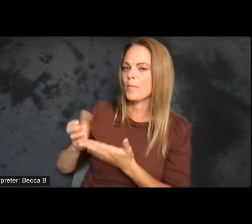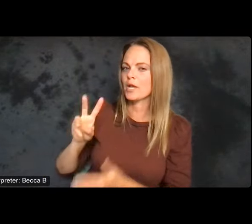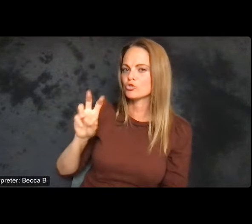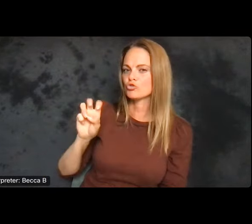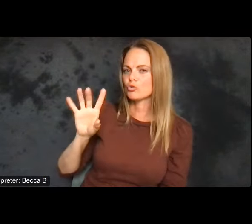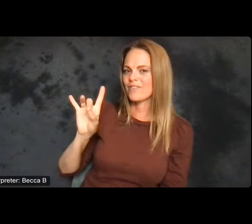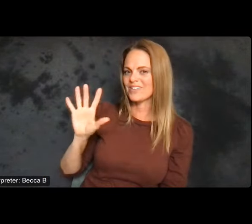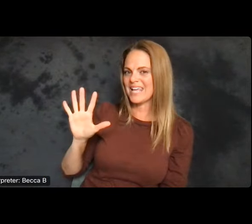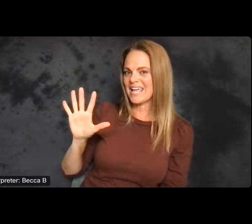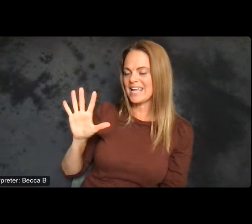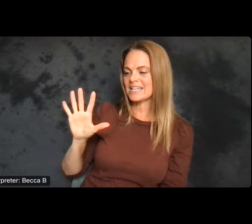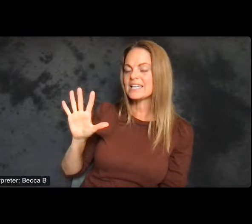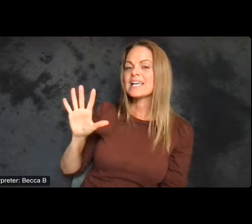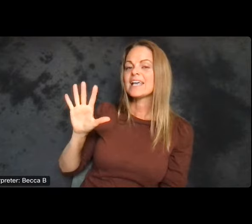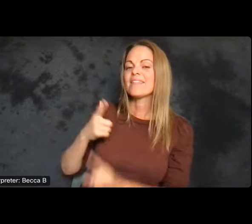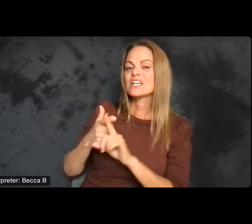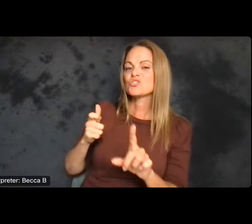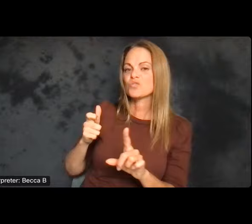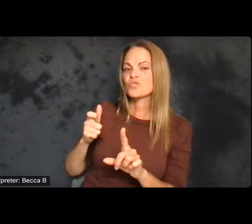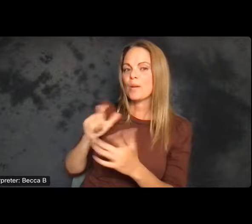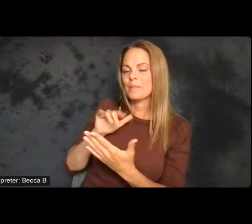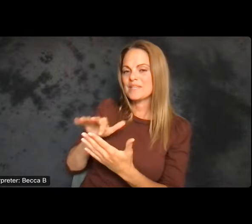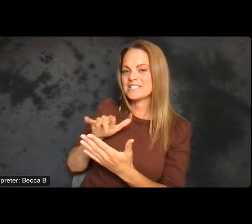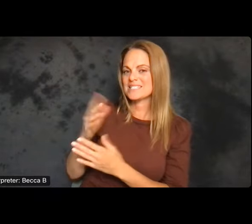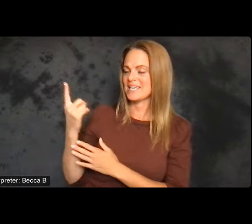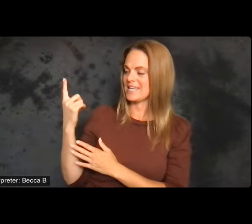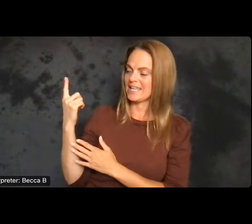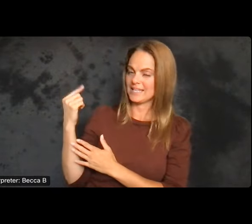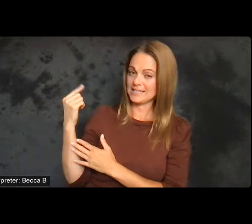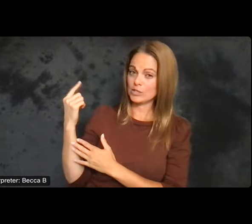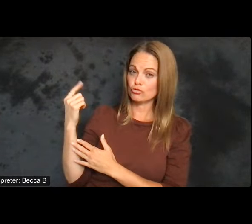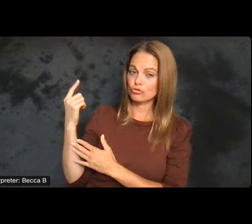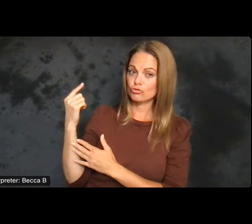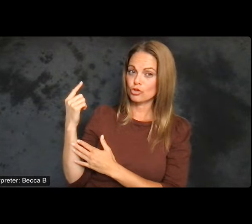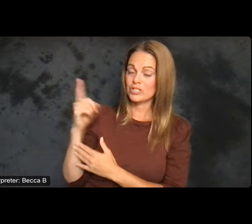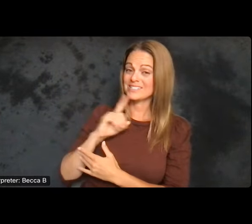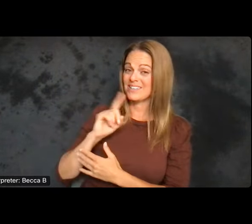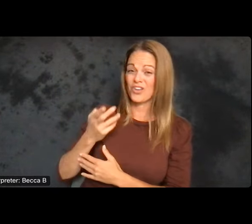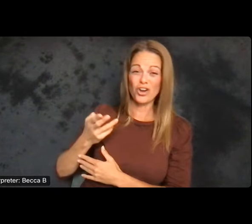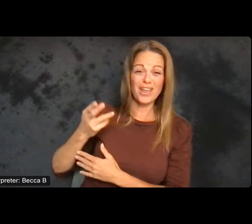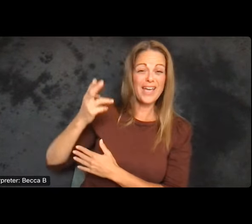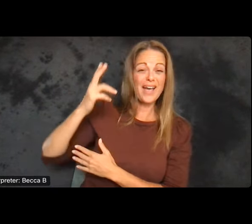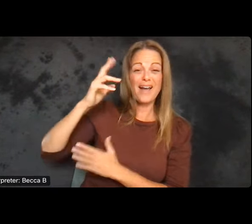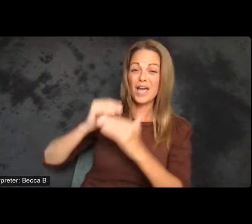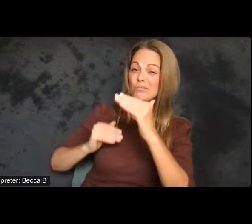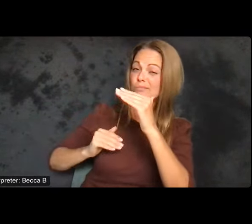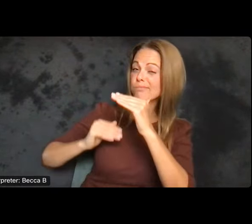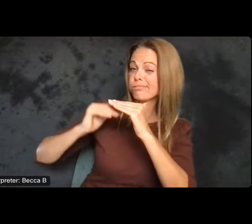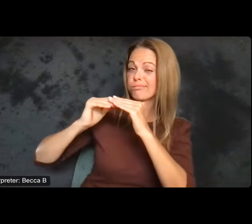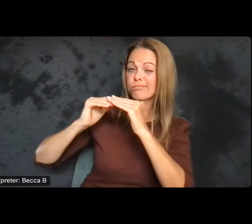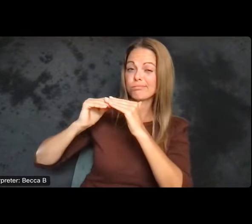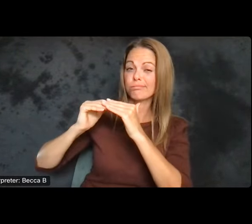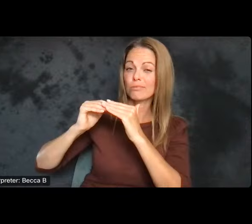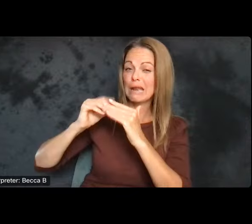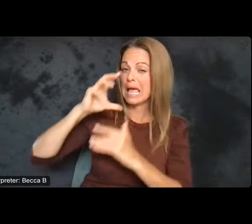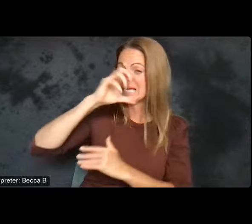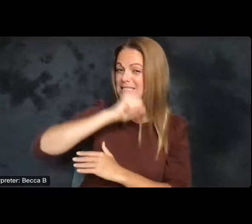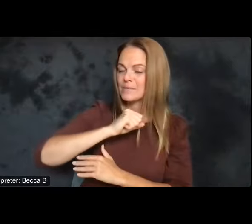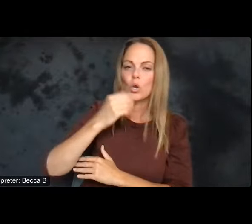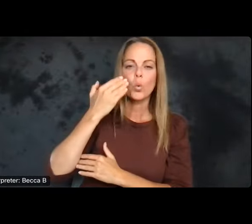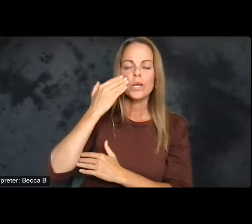is what we drew from the study last year. So that is a very high-end estimate. That is envisioned. We didn't know where this